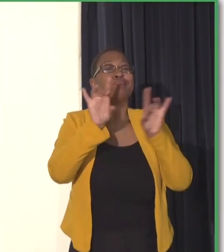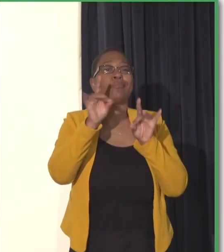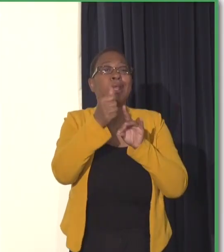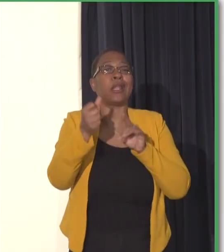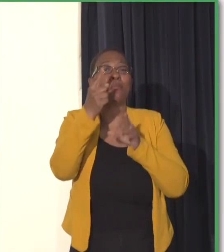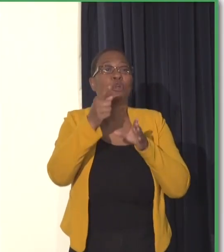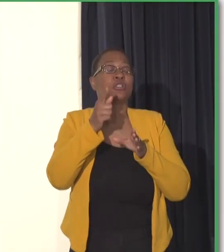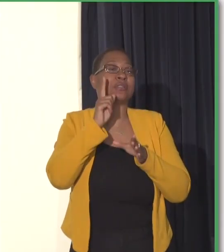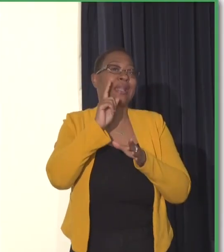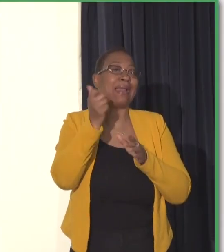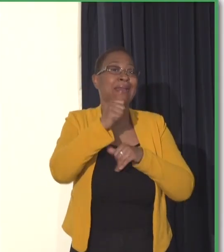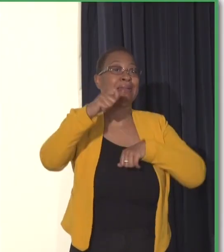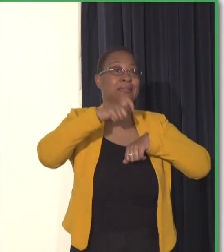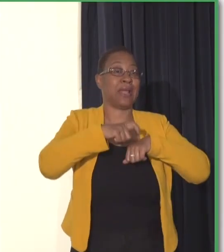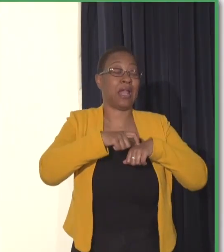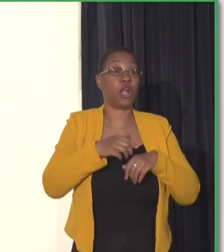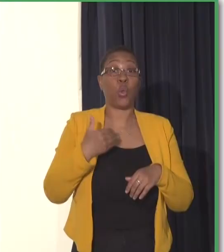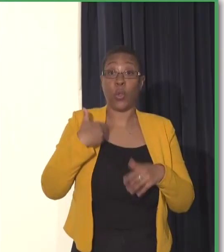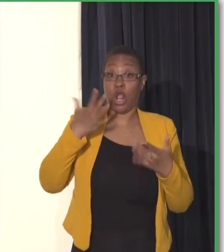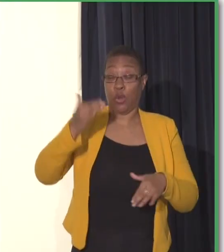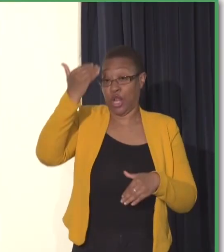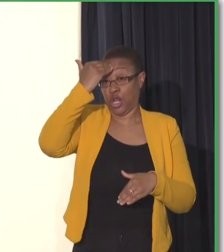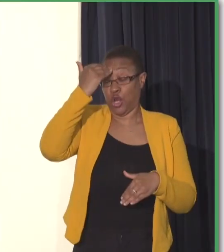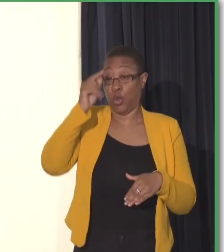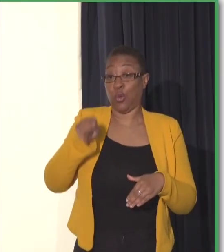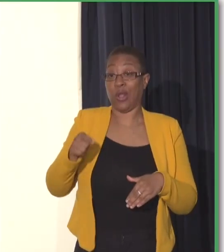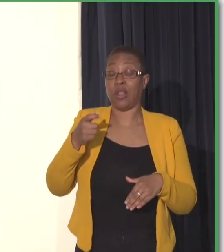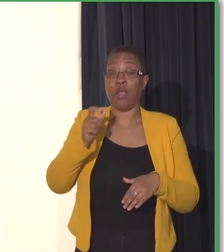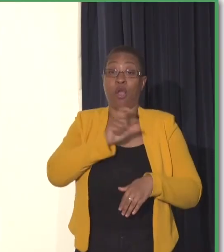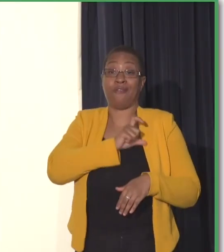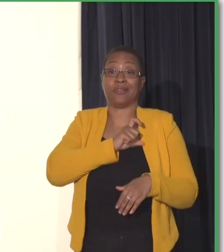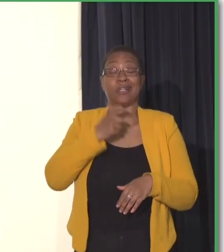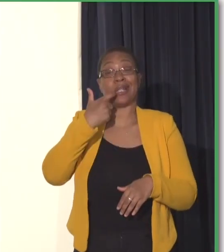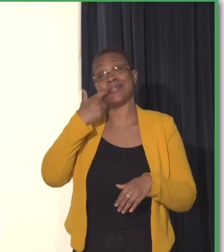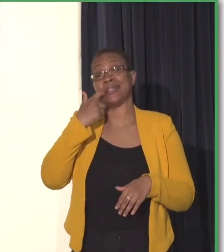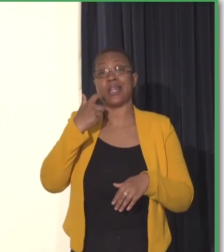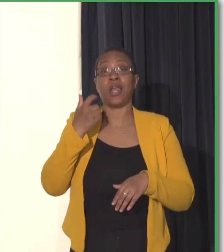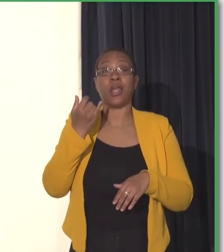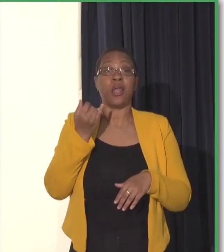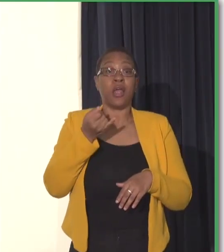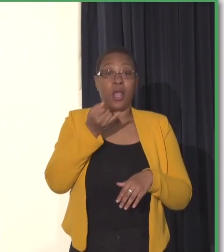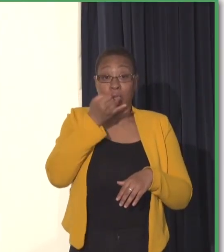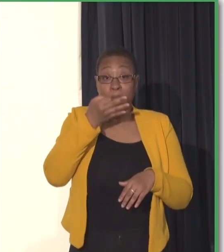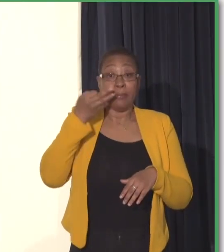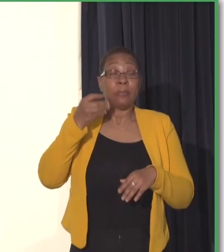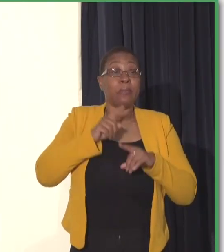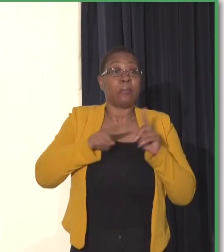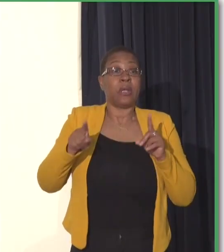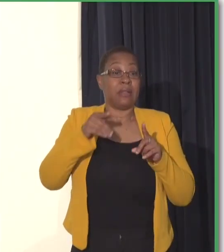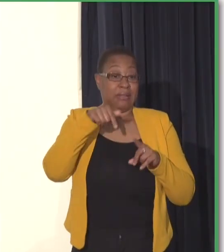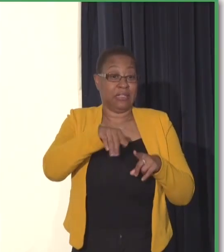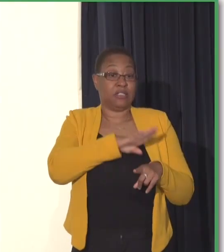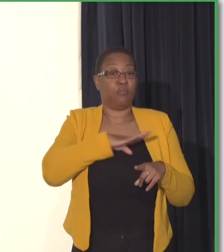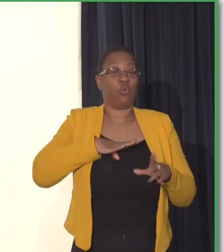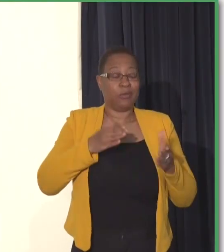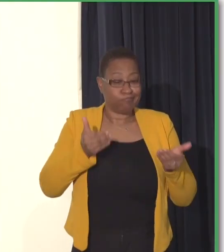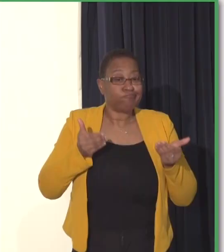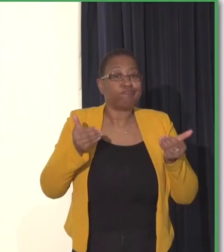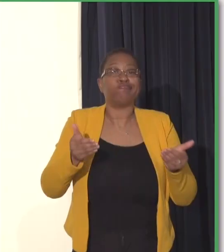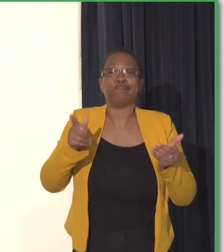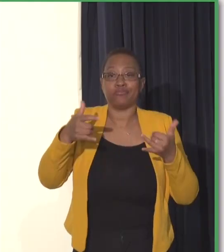an officer was addicted to cocaine, but yet this board decided to let them continue to be a police officer.